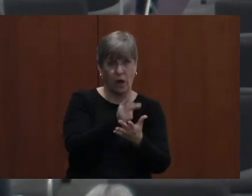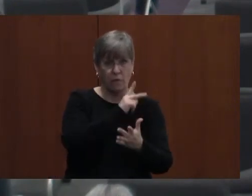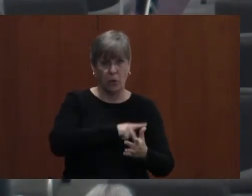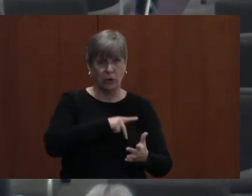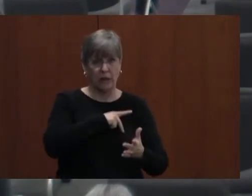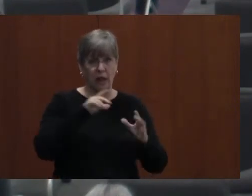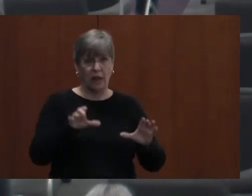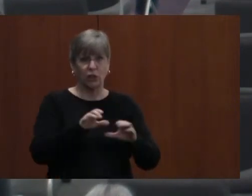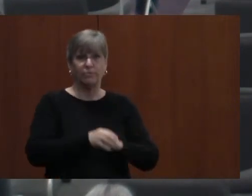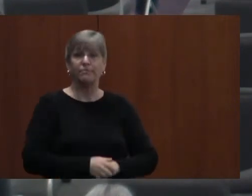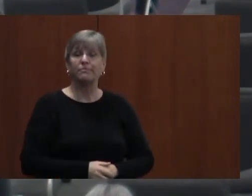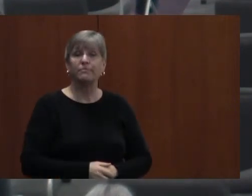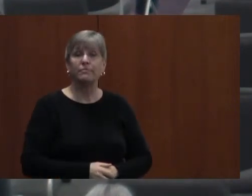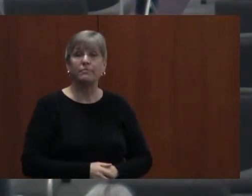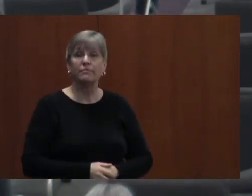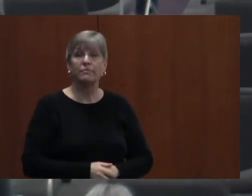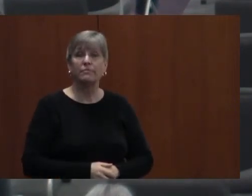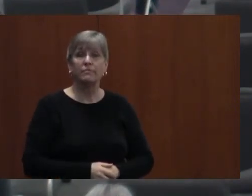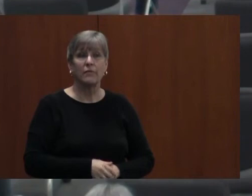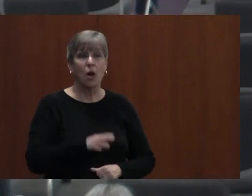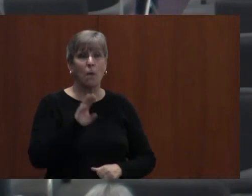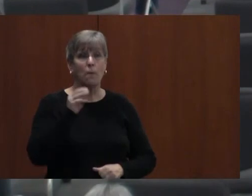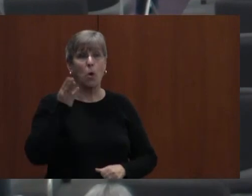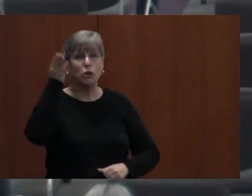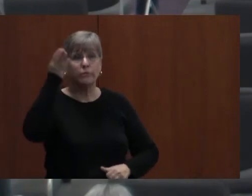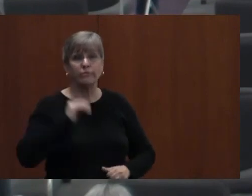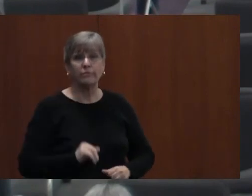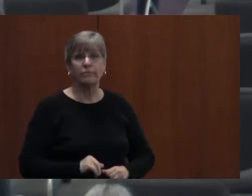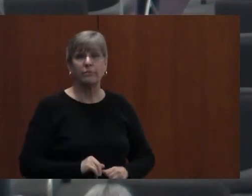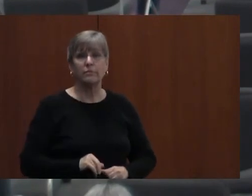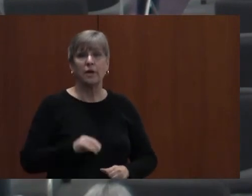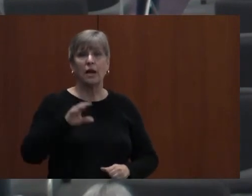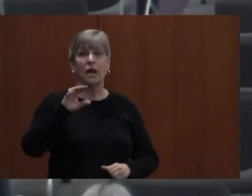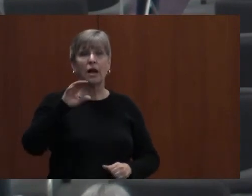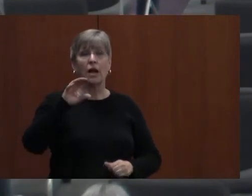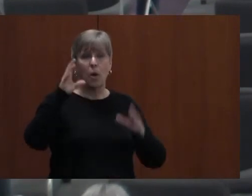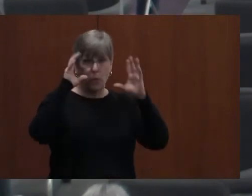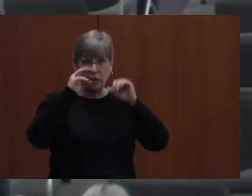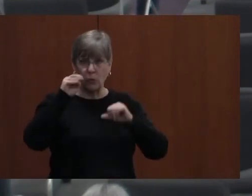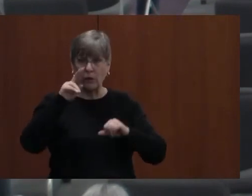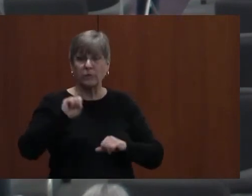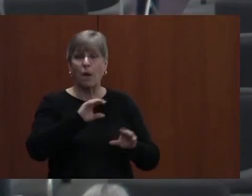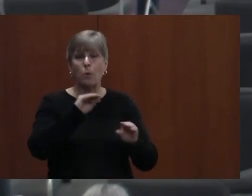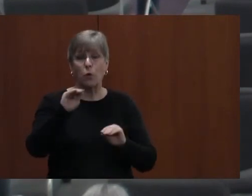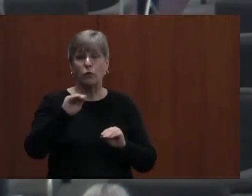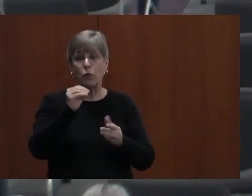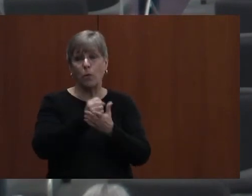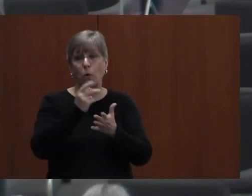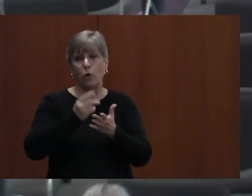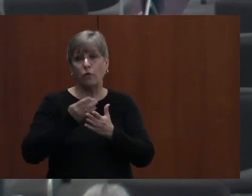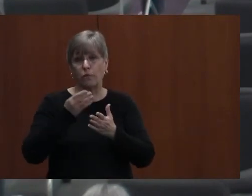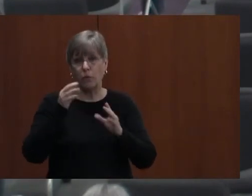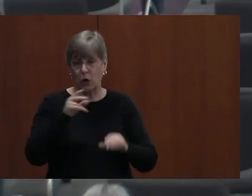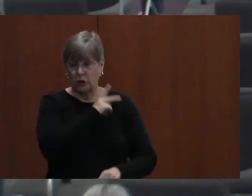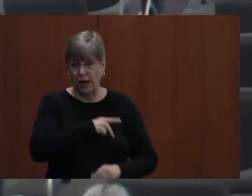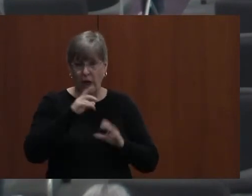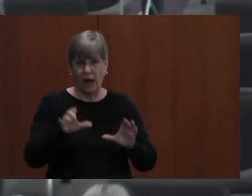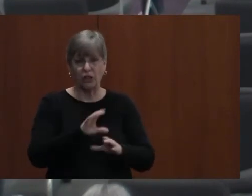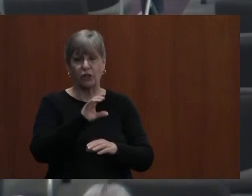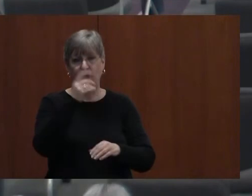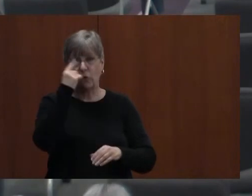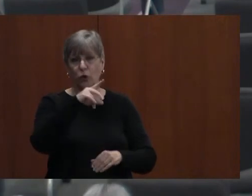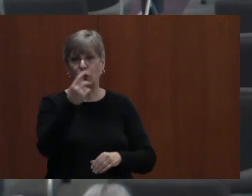personnel actions. Is there a motion? President Williams, I move to approve the personnel actions dated Tuesday,